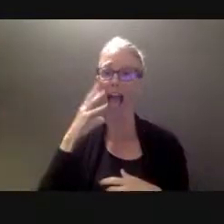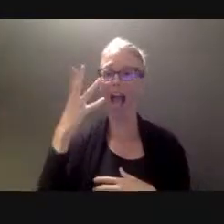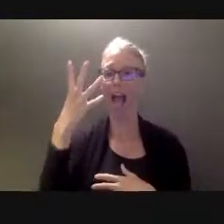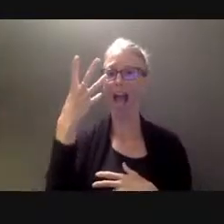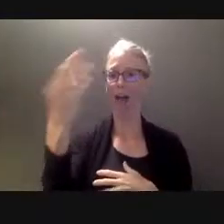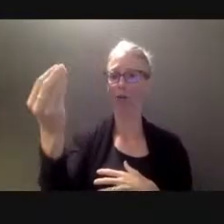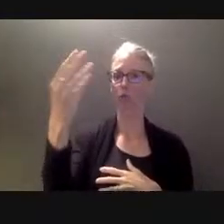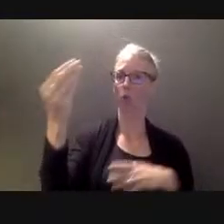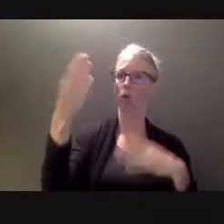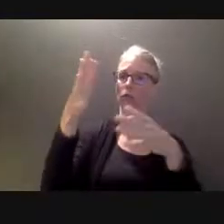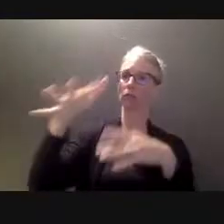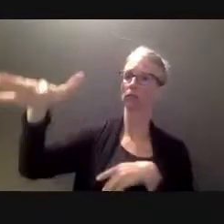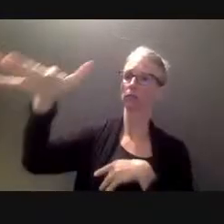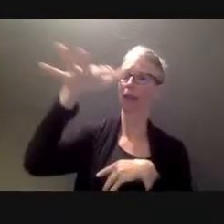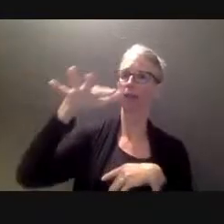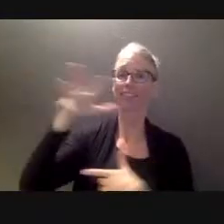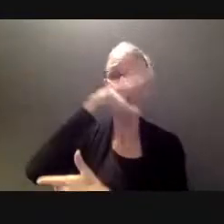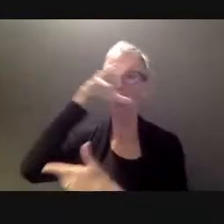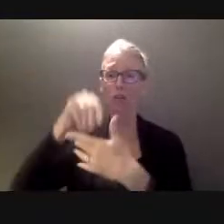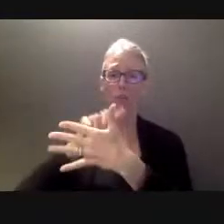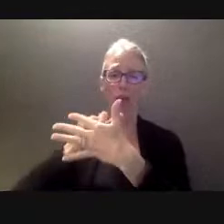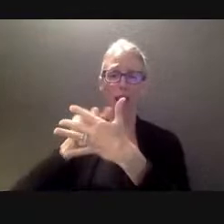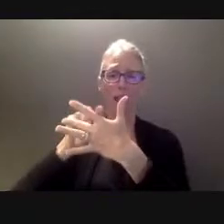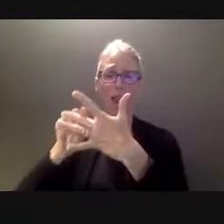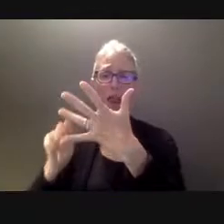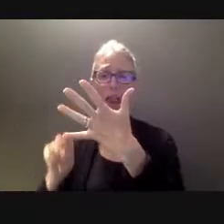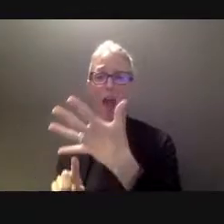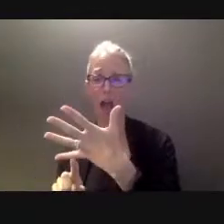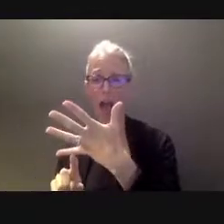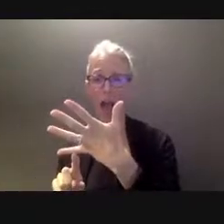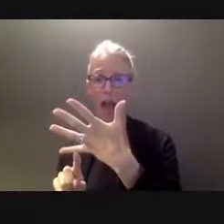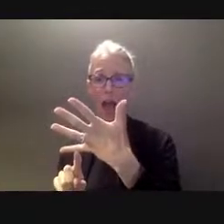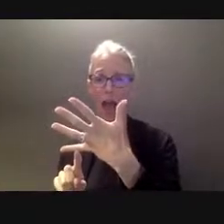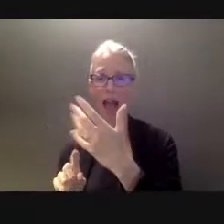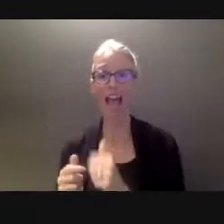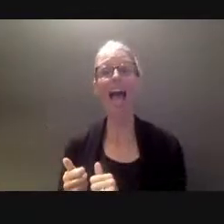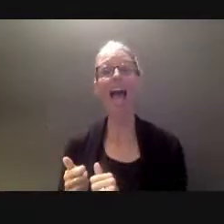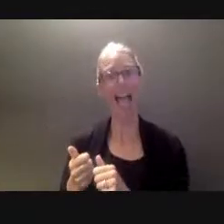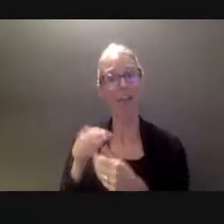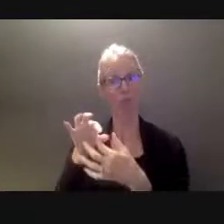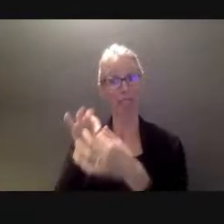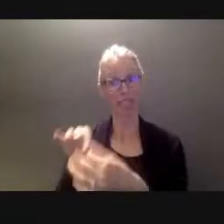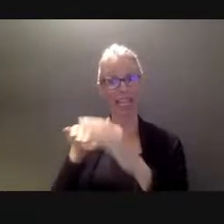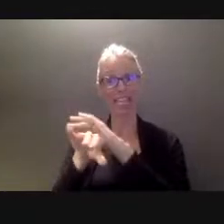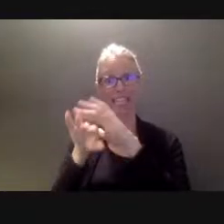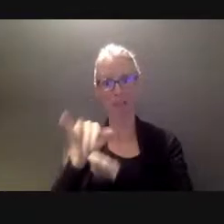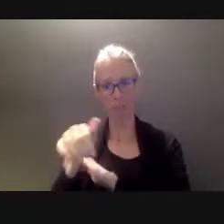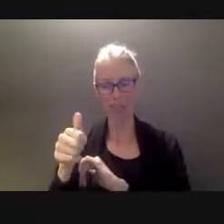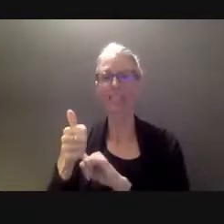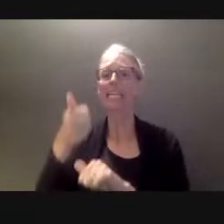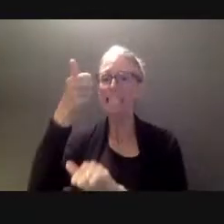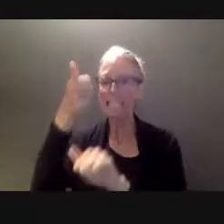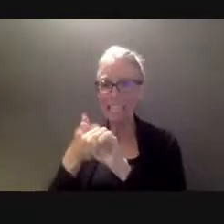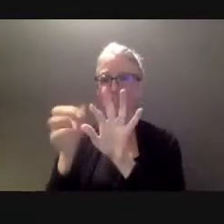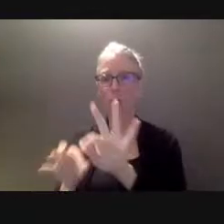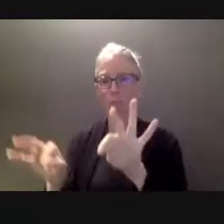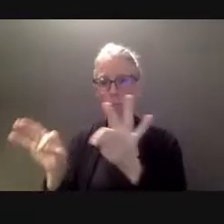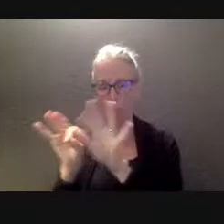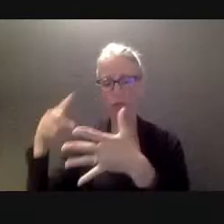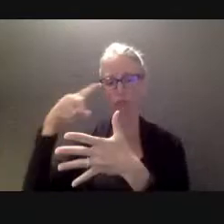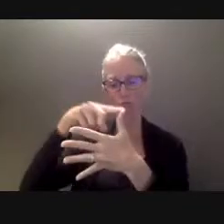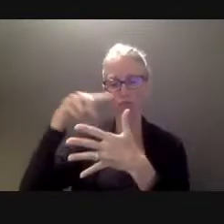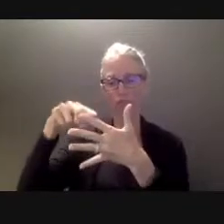each one of them has a lens that can be applied to when we talk about accessibility, right? So, if you're going to put in